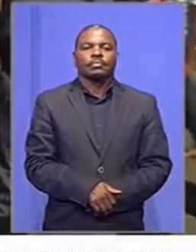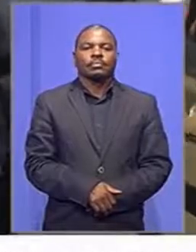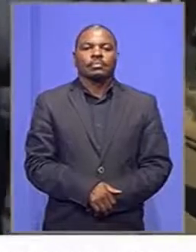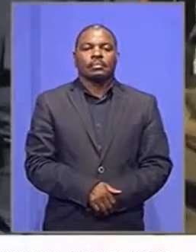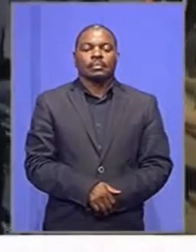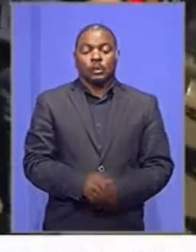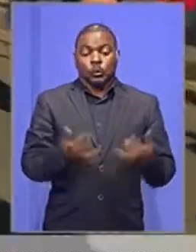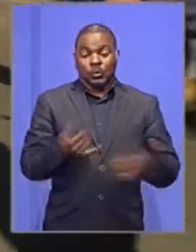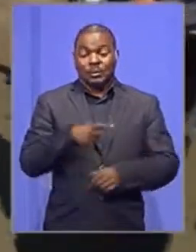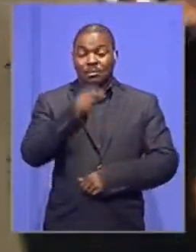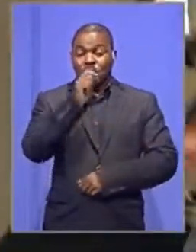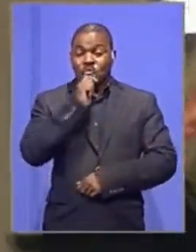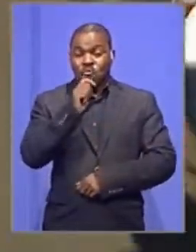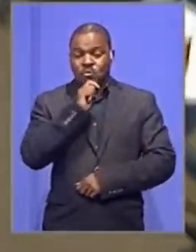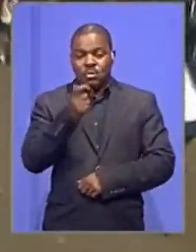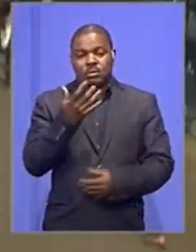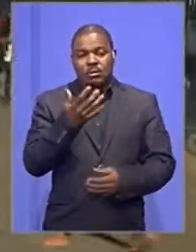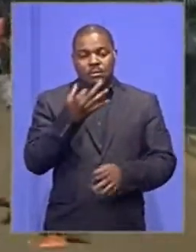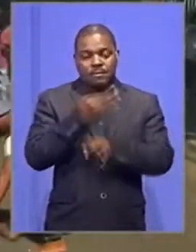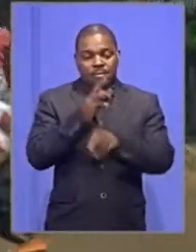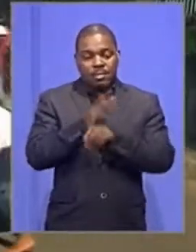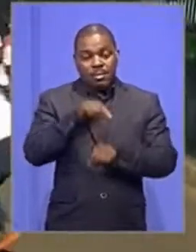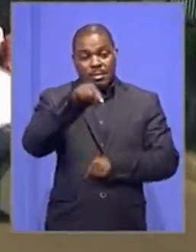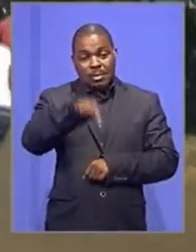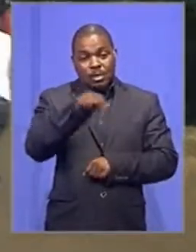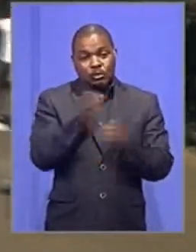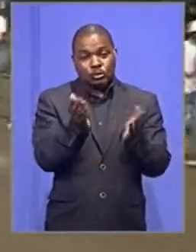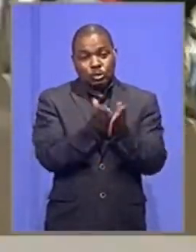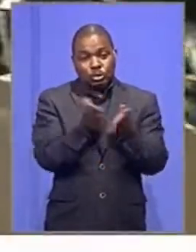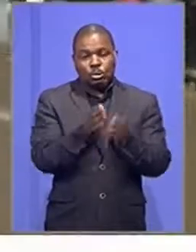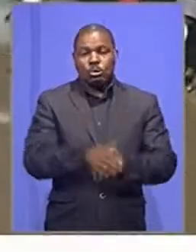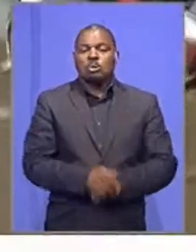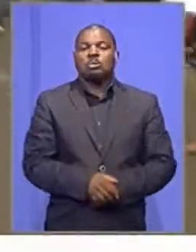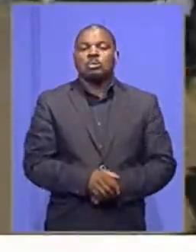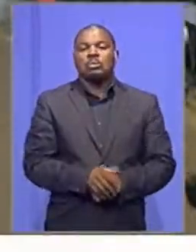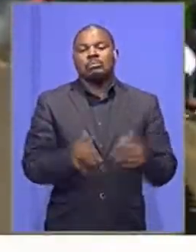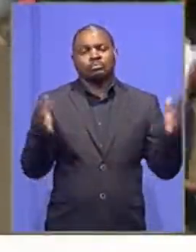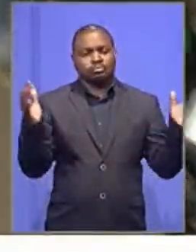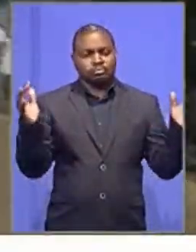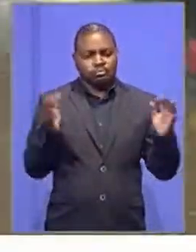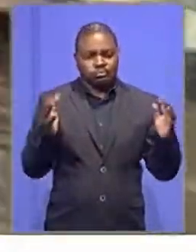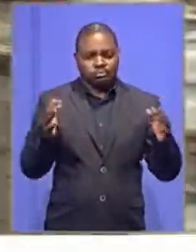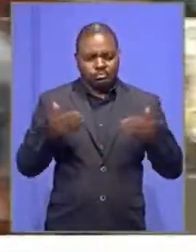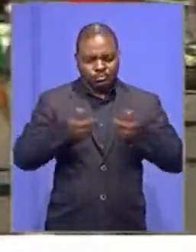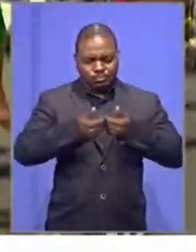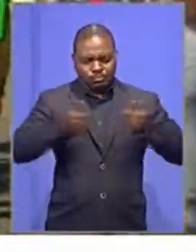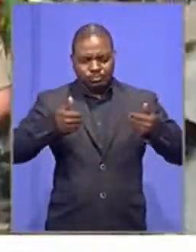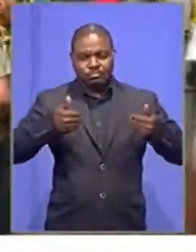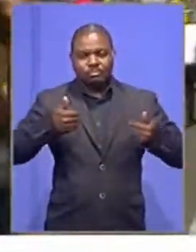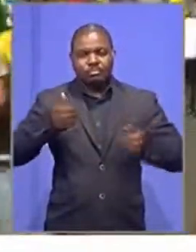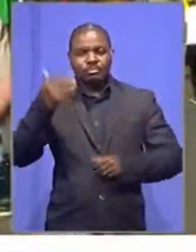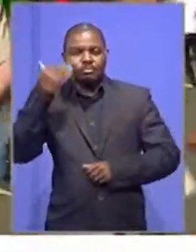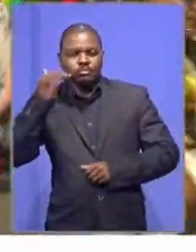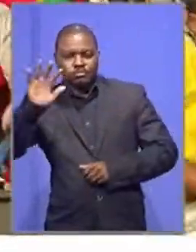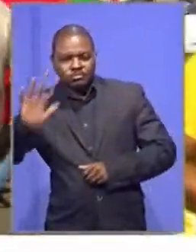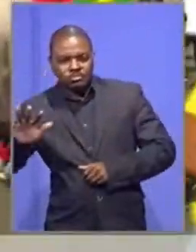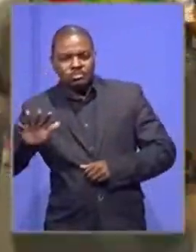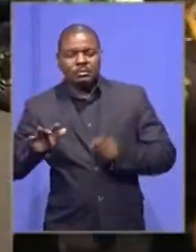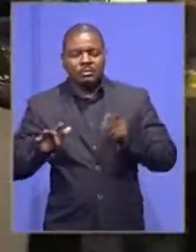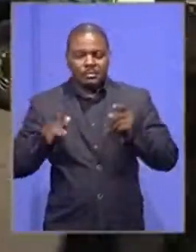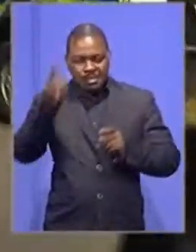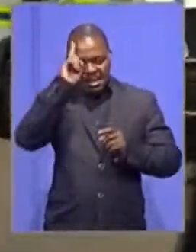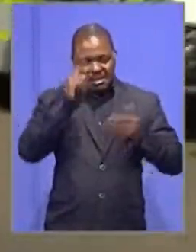Go tloga mesong ye batswadi ba sekolo se Phagamego sa Jan Viljoen ba be ba shetse ba arogane go ya ka semorafe.